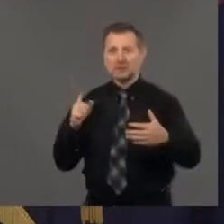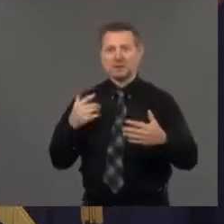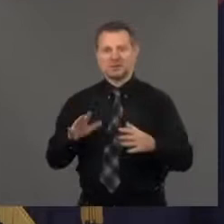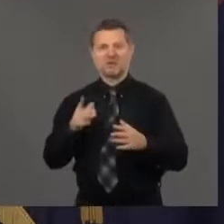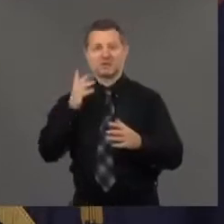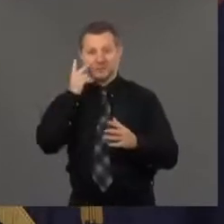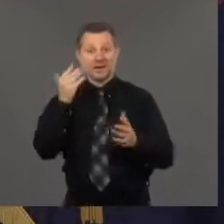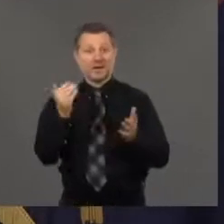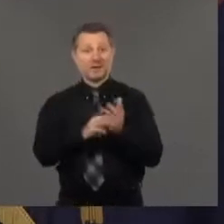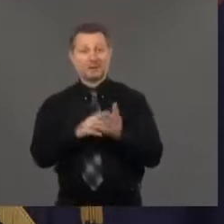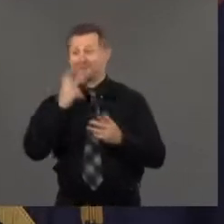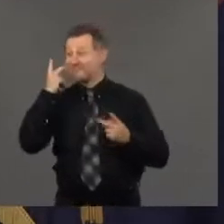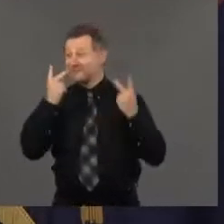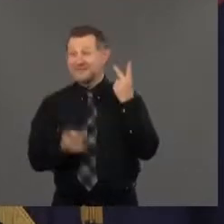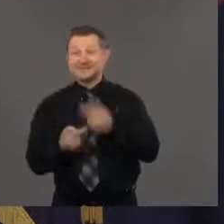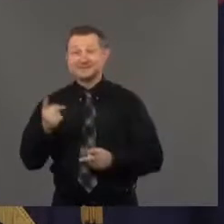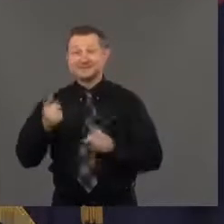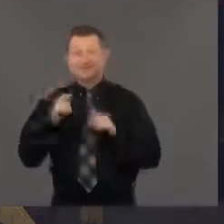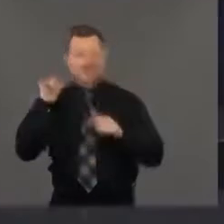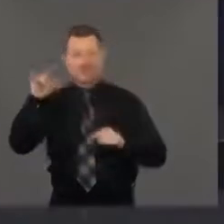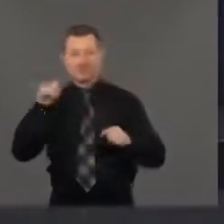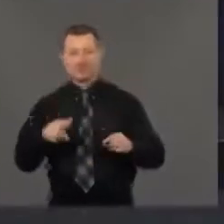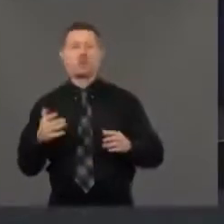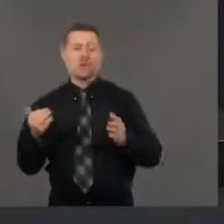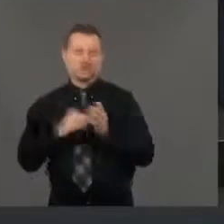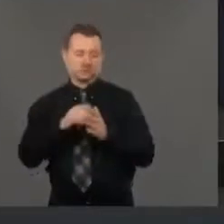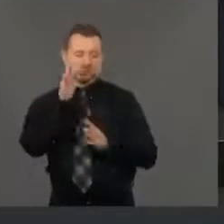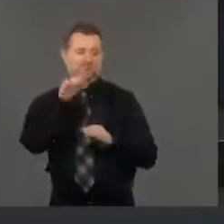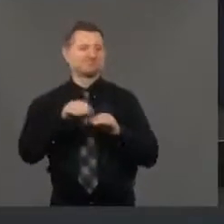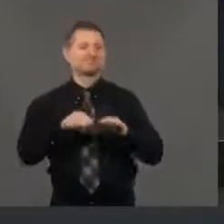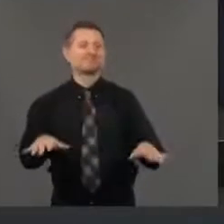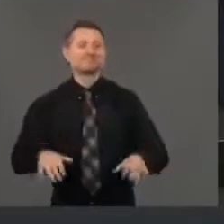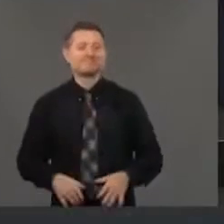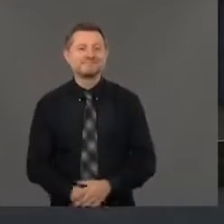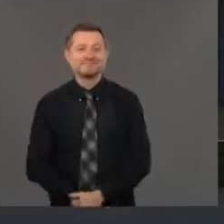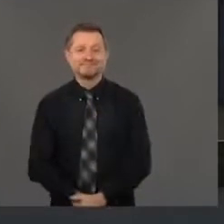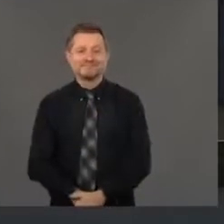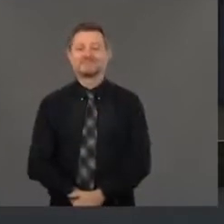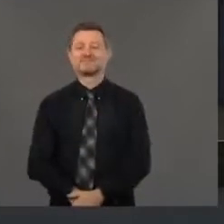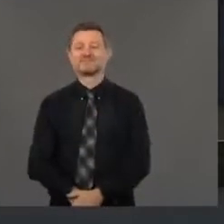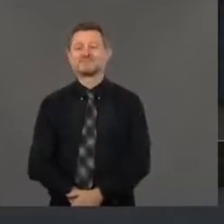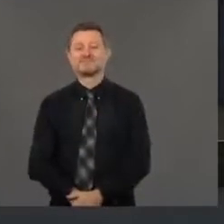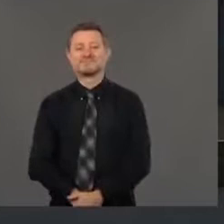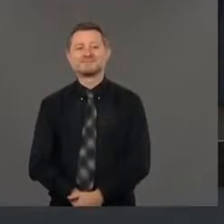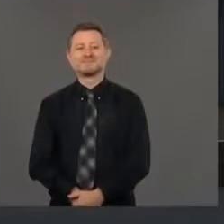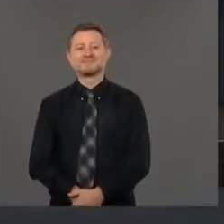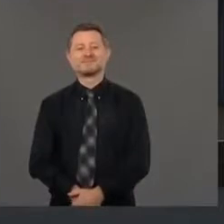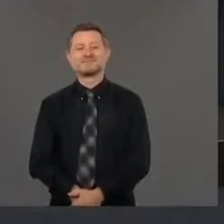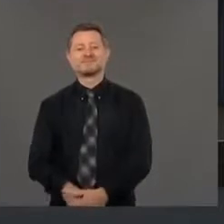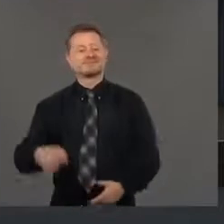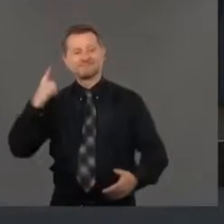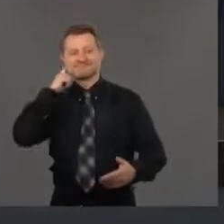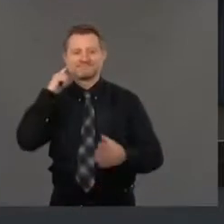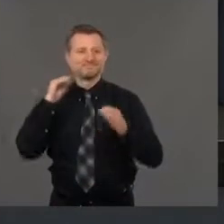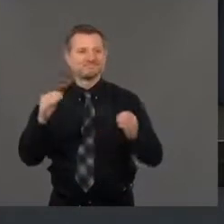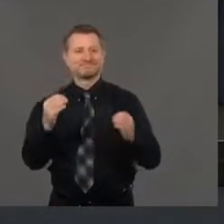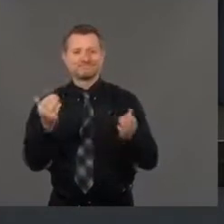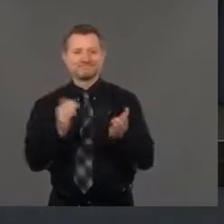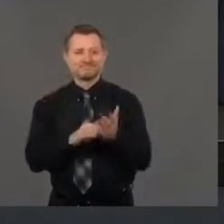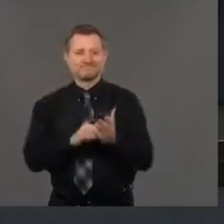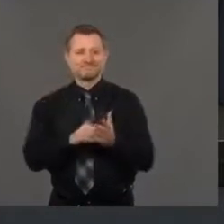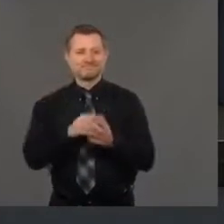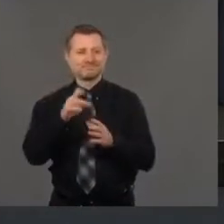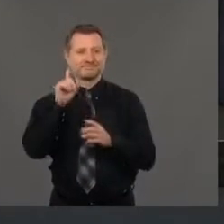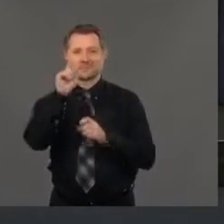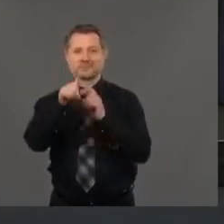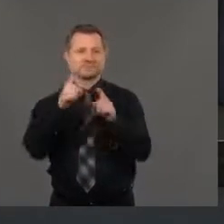airports once again. Concerning the newly introduced air ventilation rules and protocols,